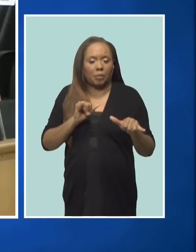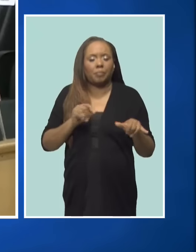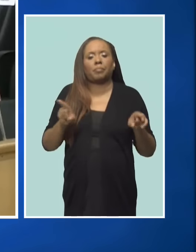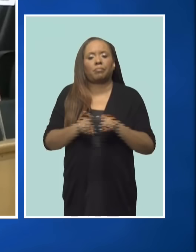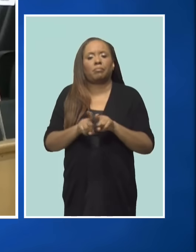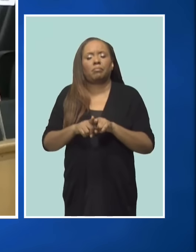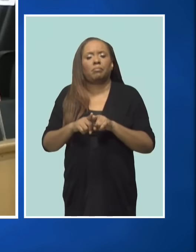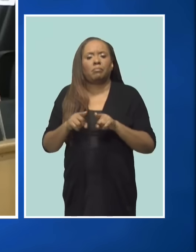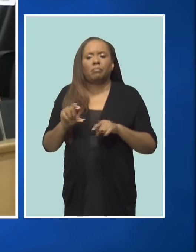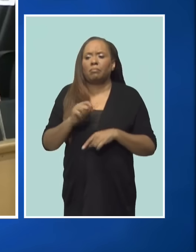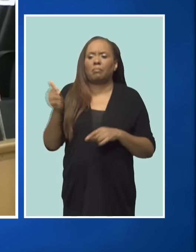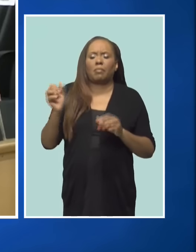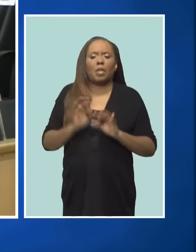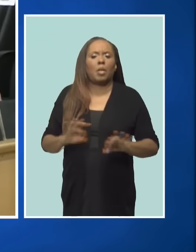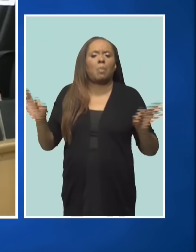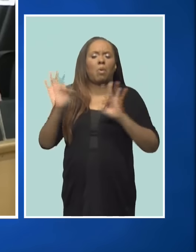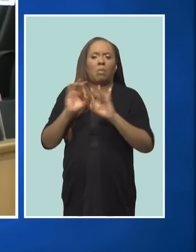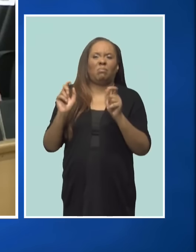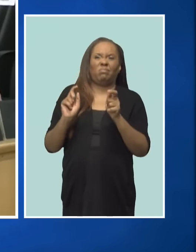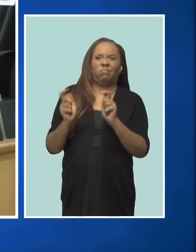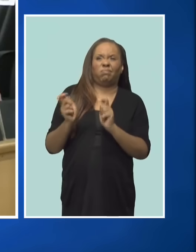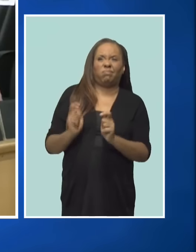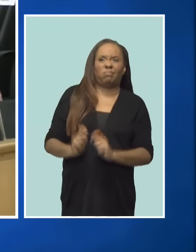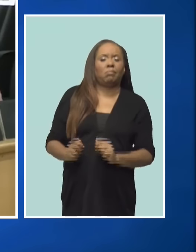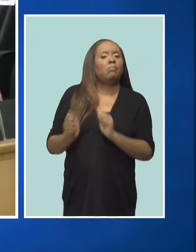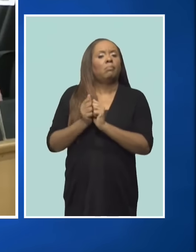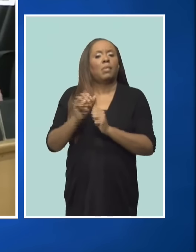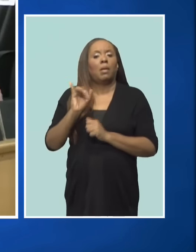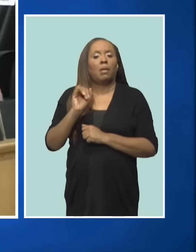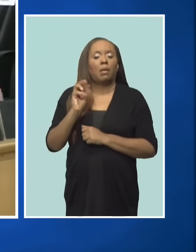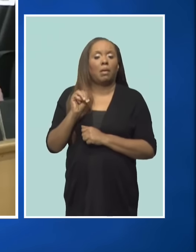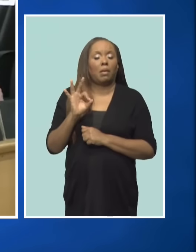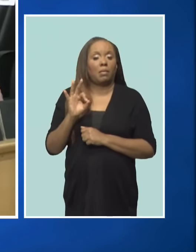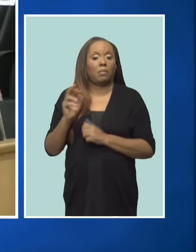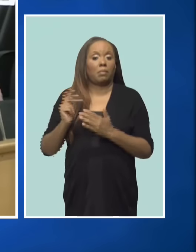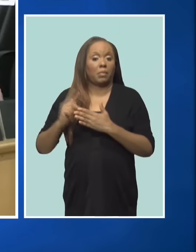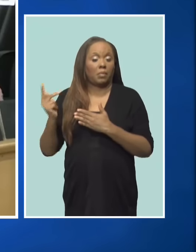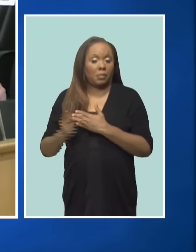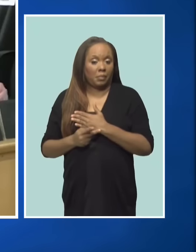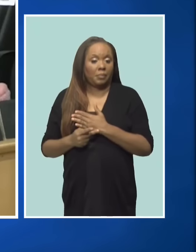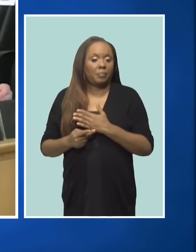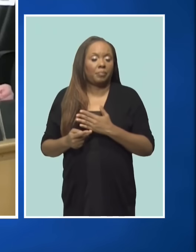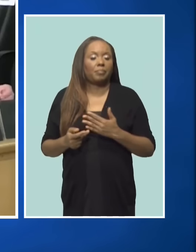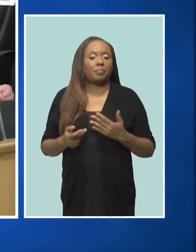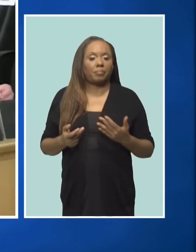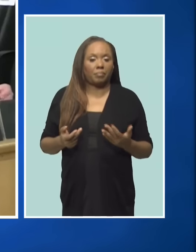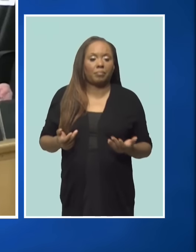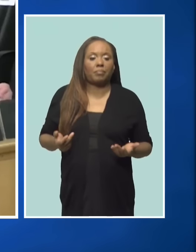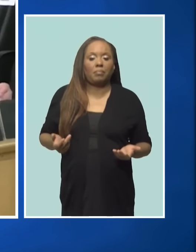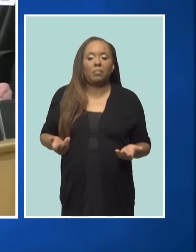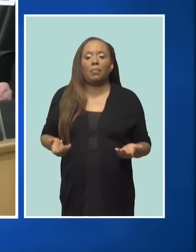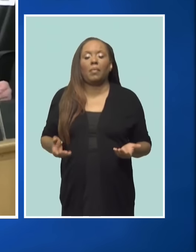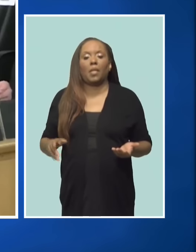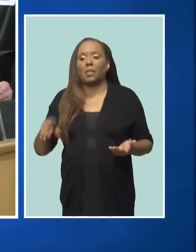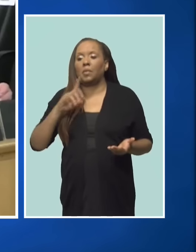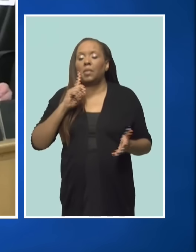undertaken under our IMF program, we believe have signaled a new level